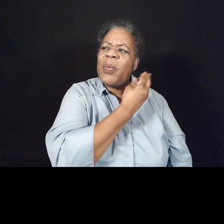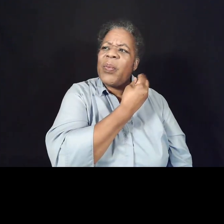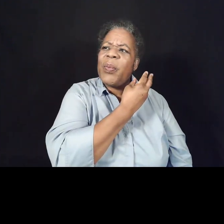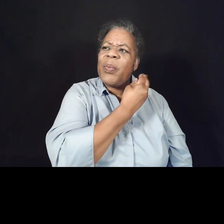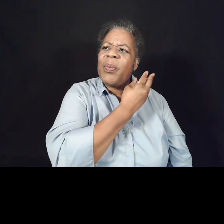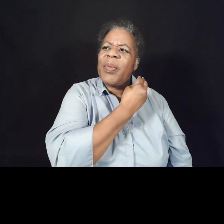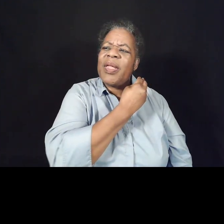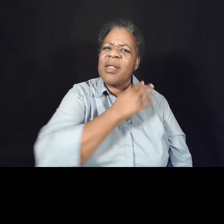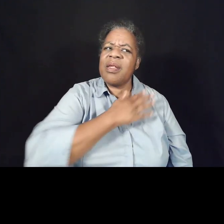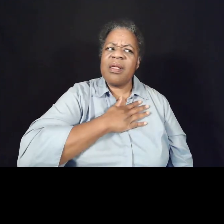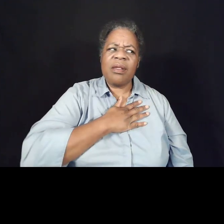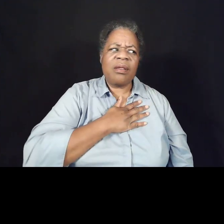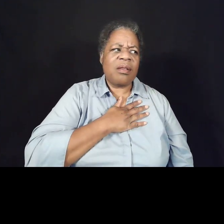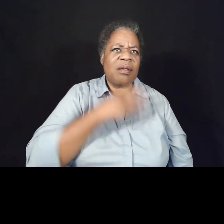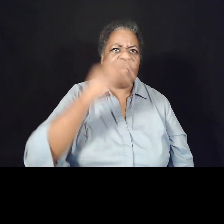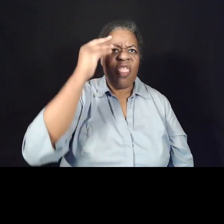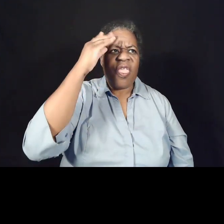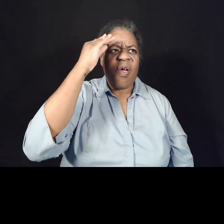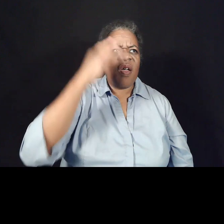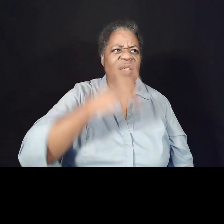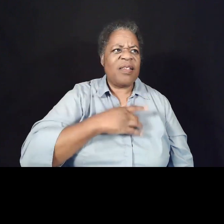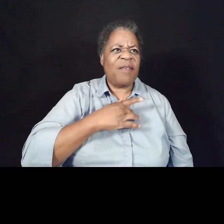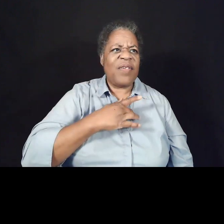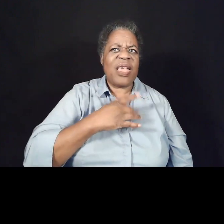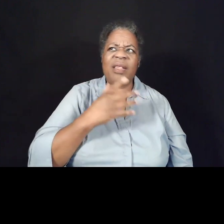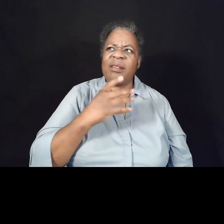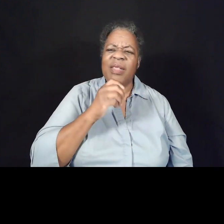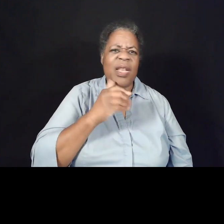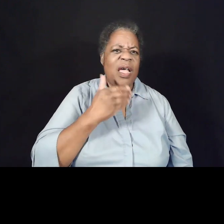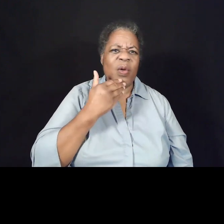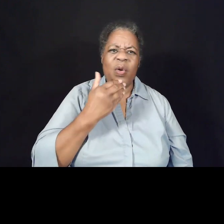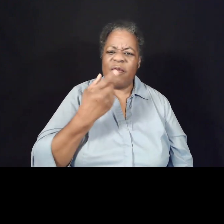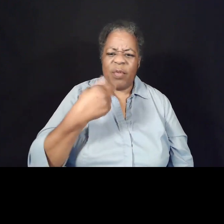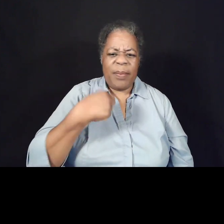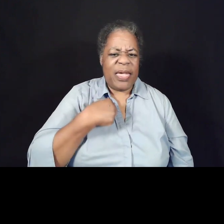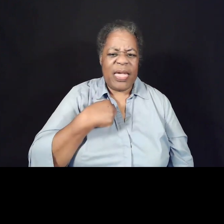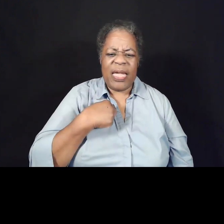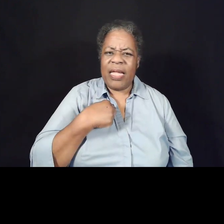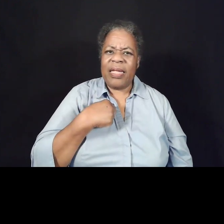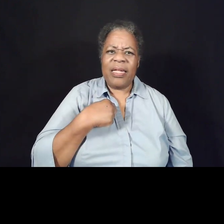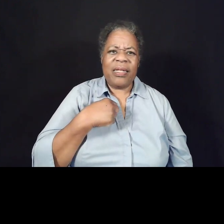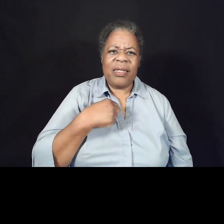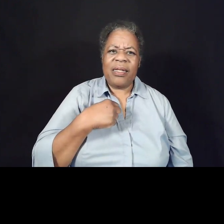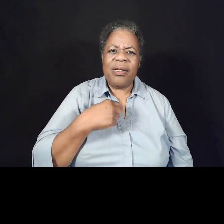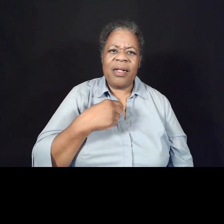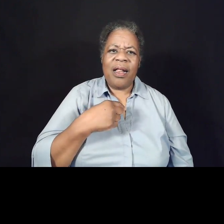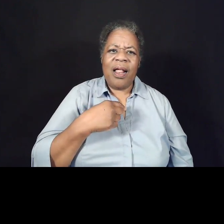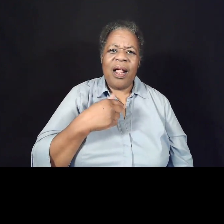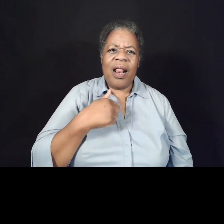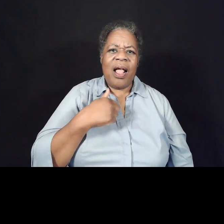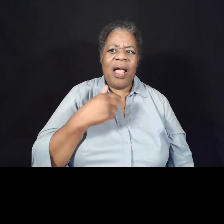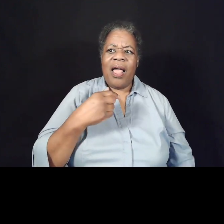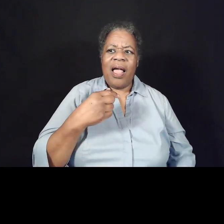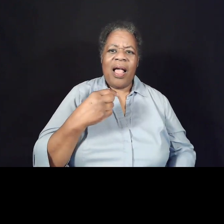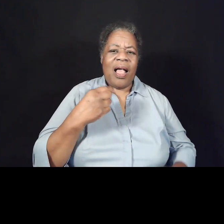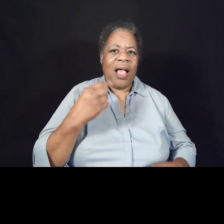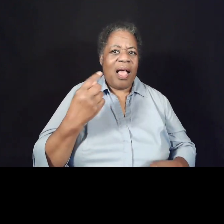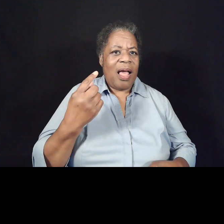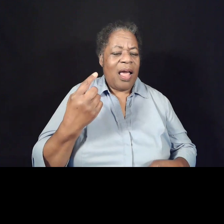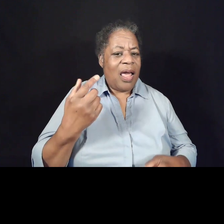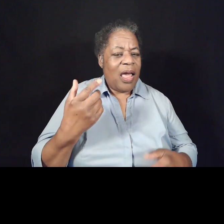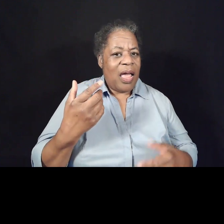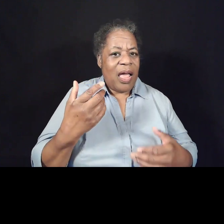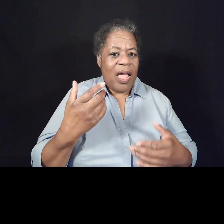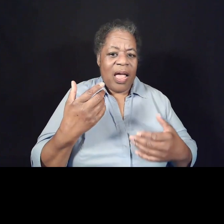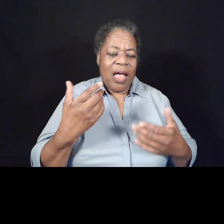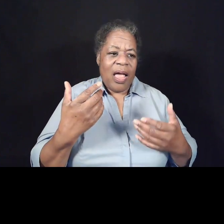stirring up thoughts and feelings that weren't good for me or others. And I almost gave into it, but